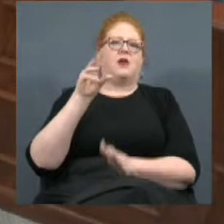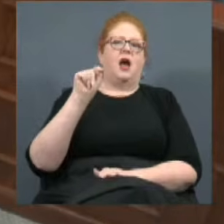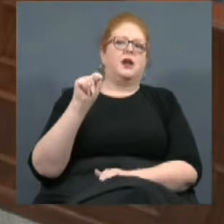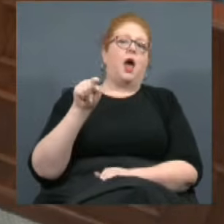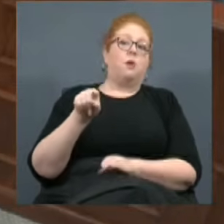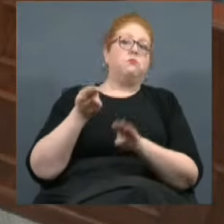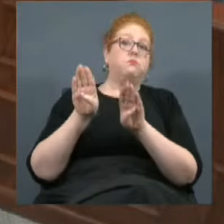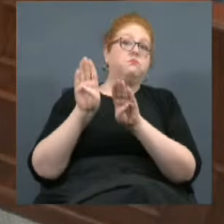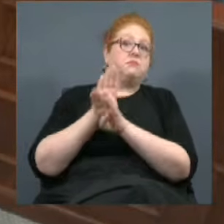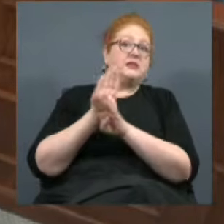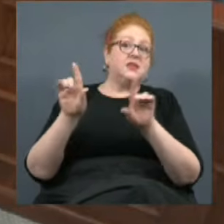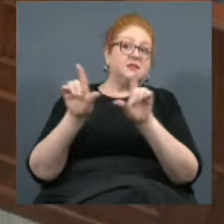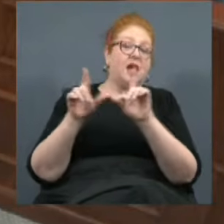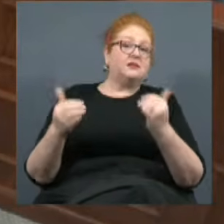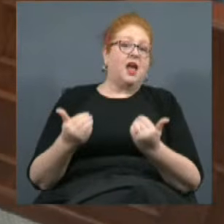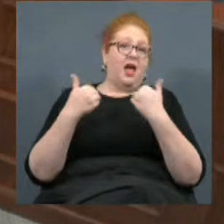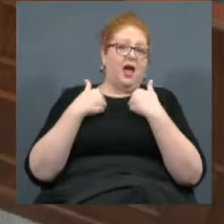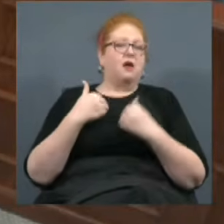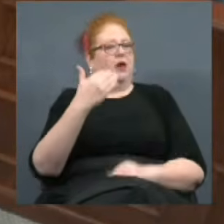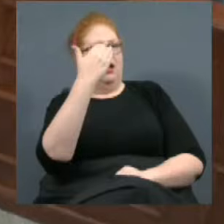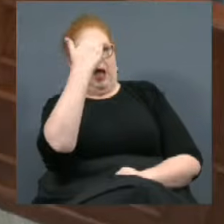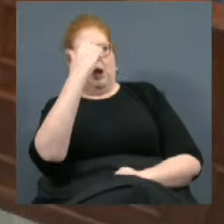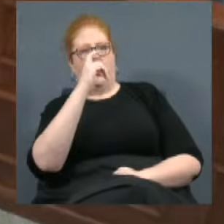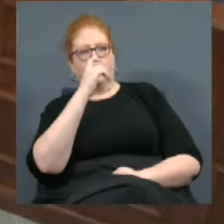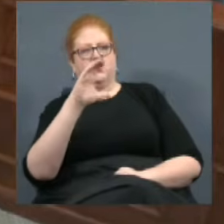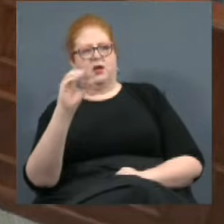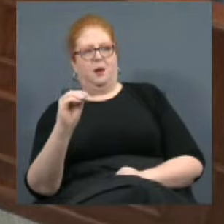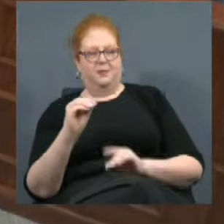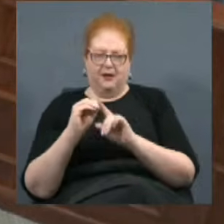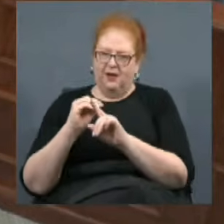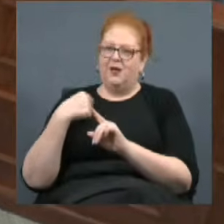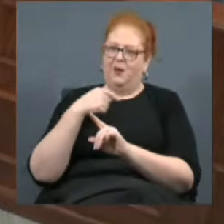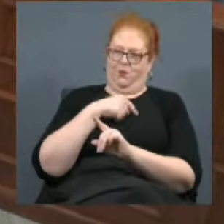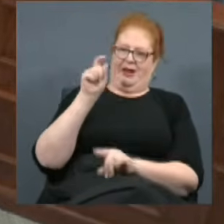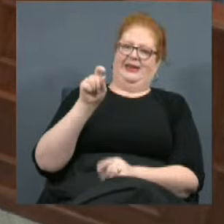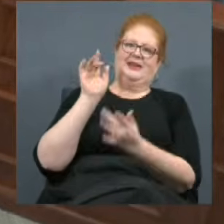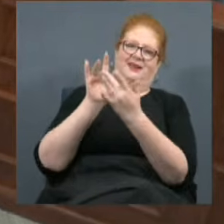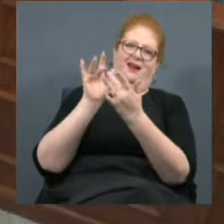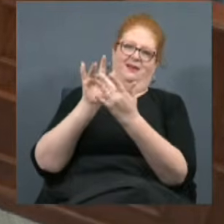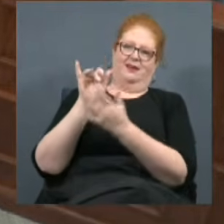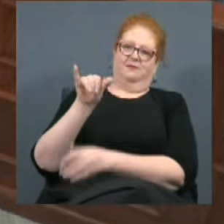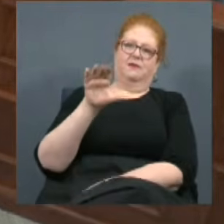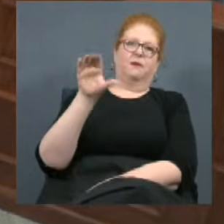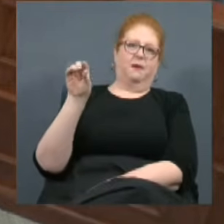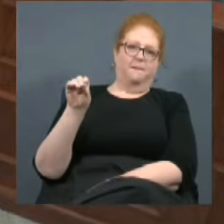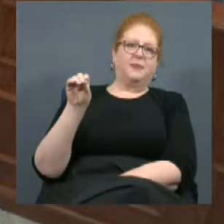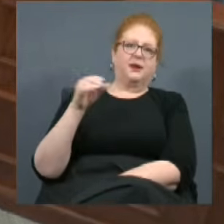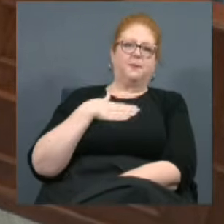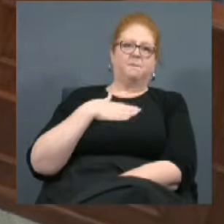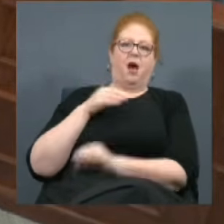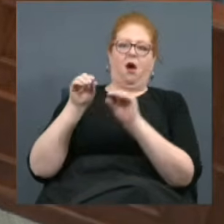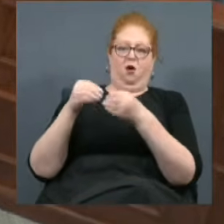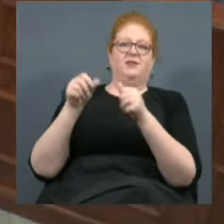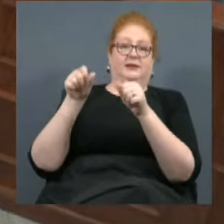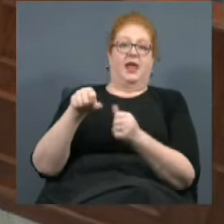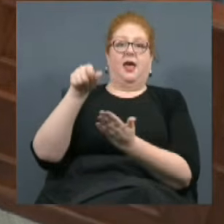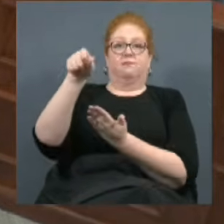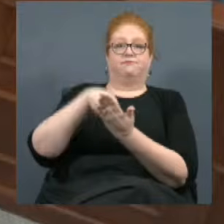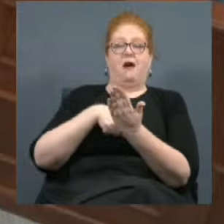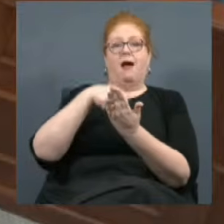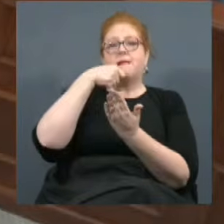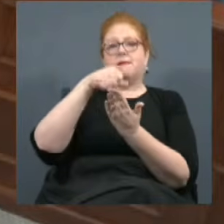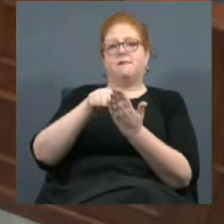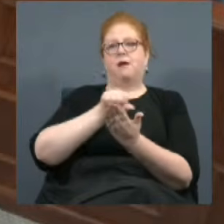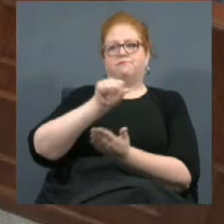for Little Rock and contact the companies. I know the company. Yeah, well, we Okay. need to contact the company, and Okay. my office will write a letter and